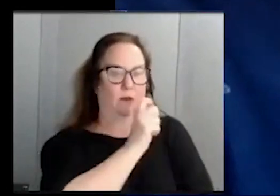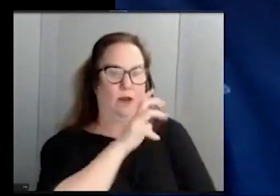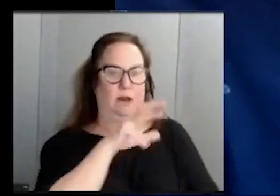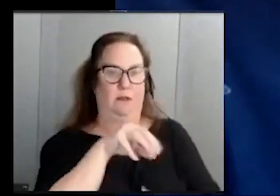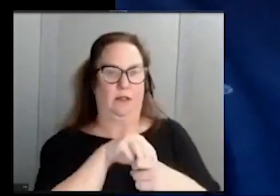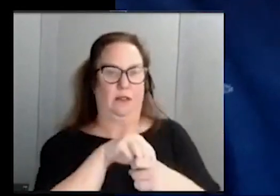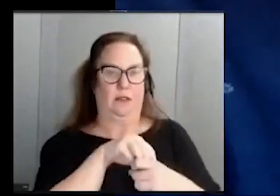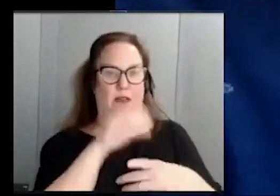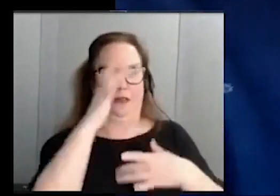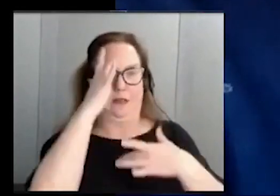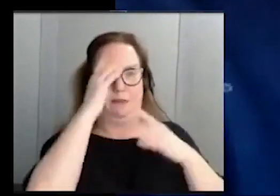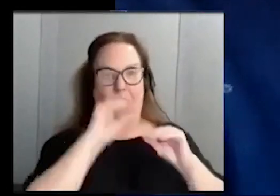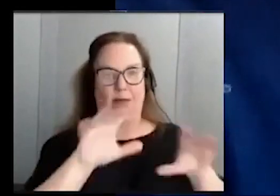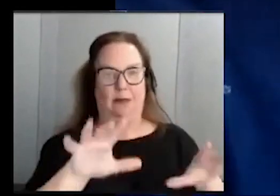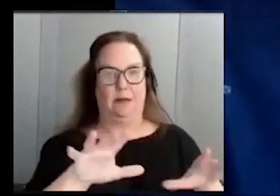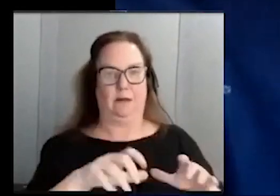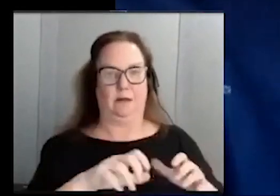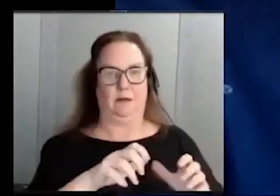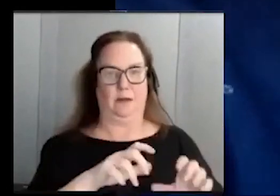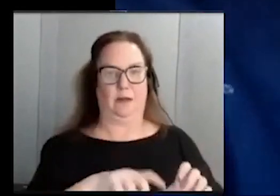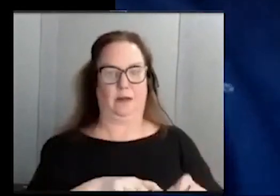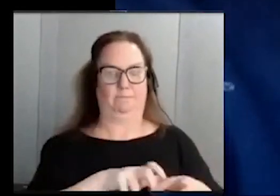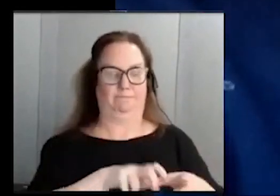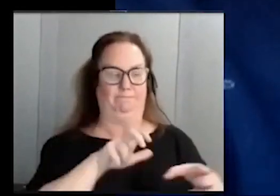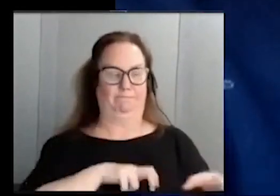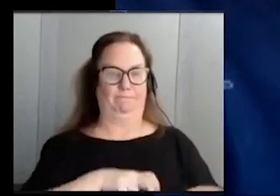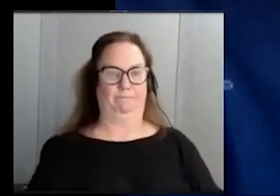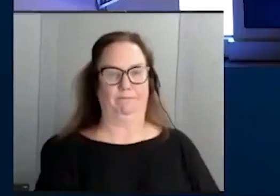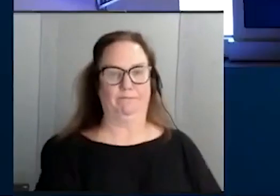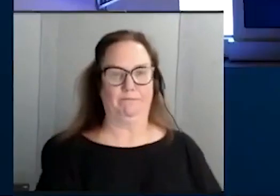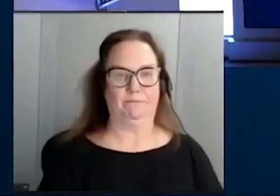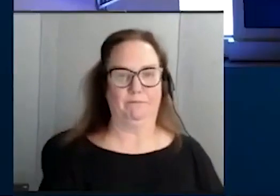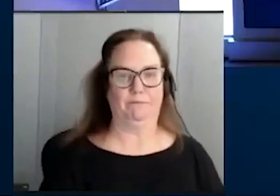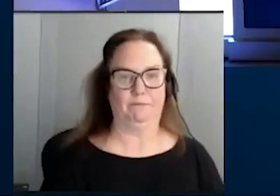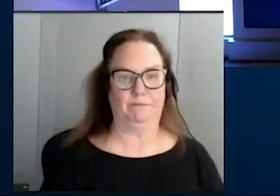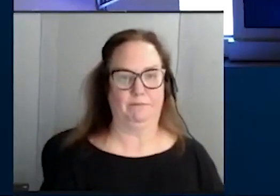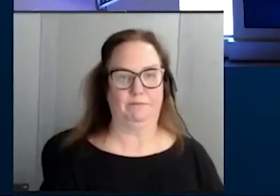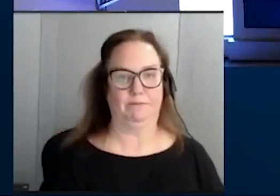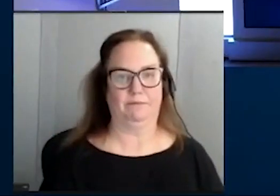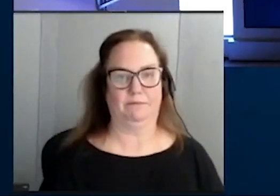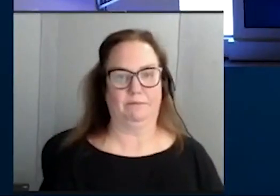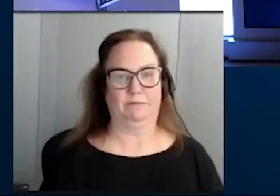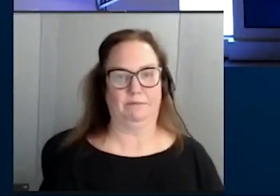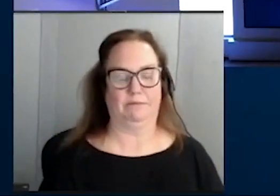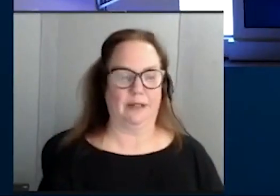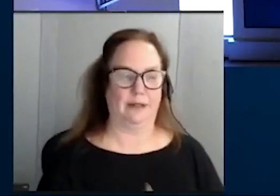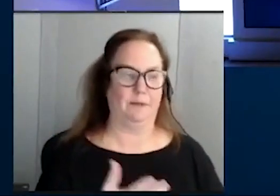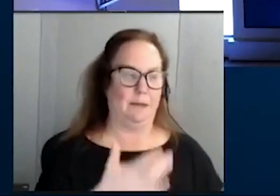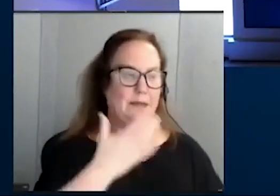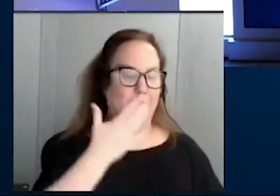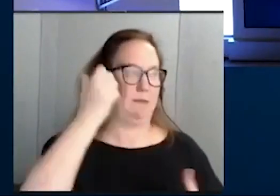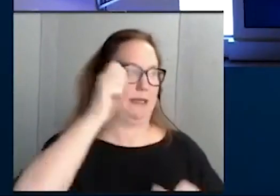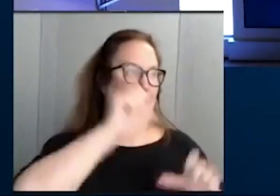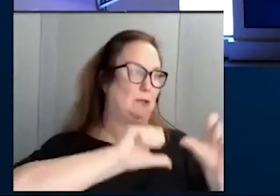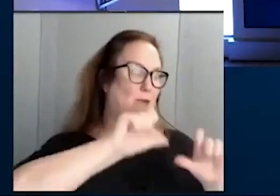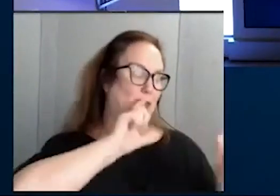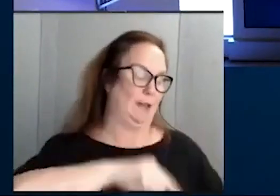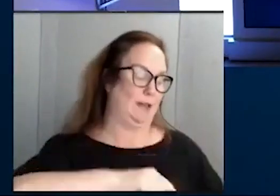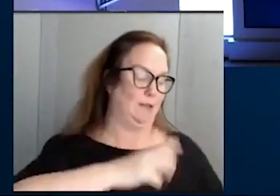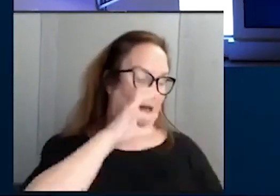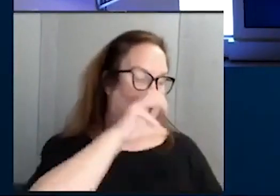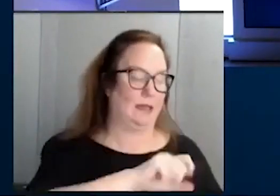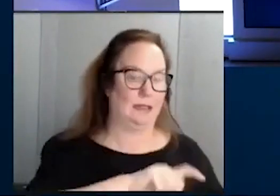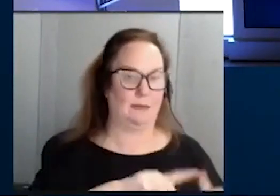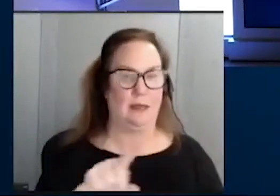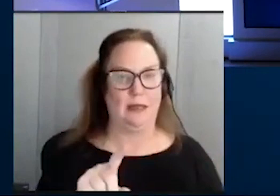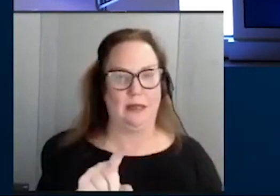the pandemic. We're just going to stay away from it. Wow. I mean, that's probably not the best social answer, but I